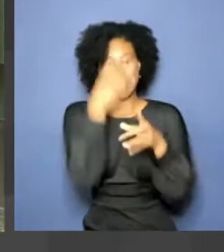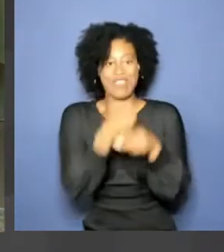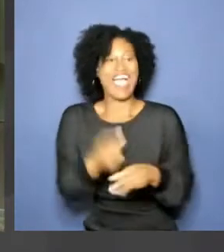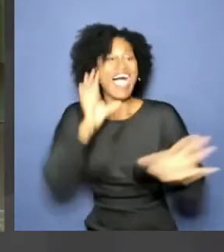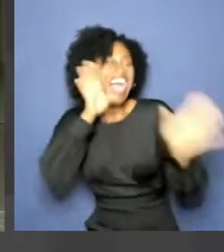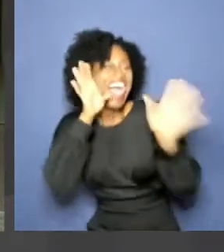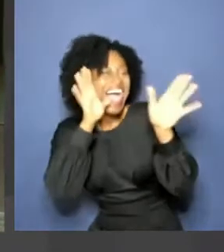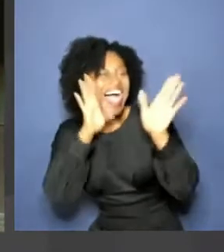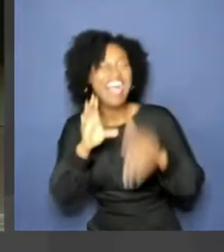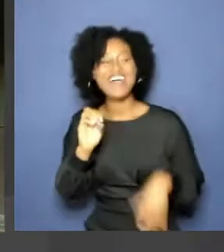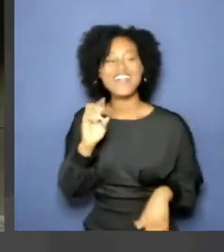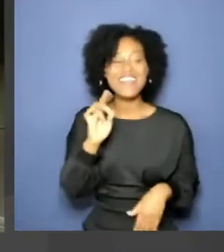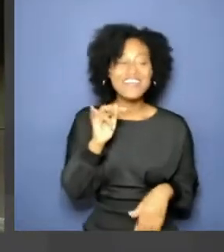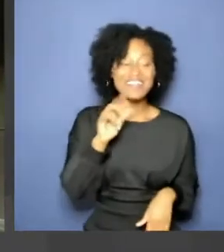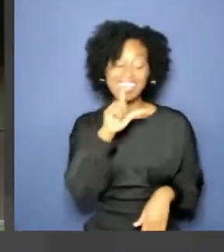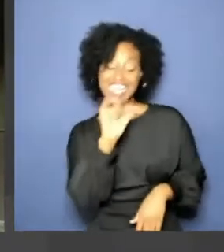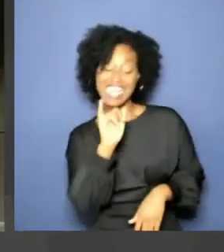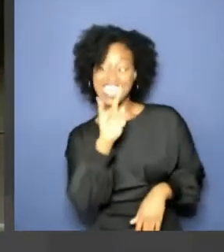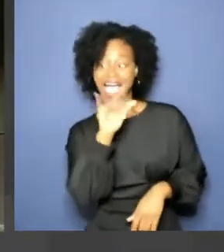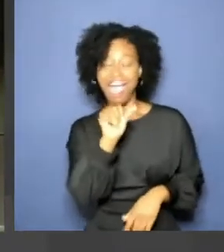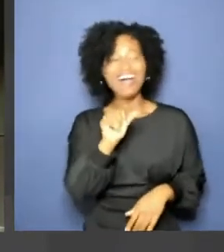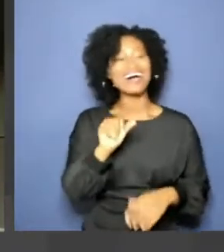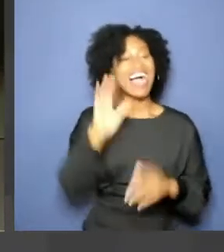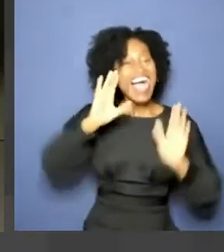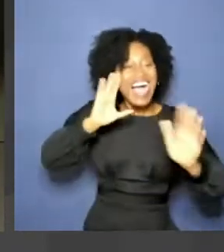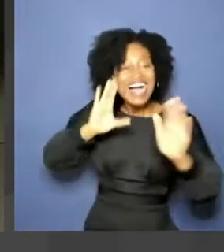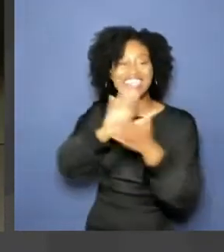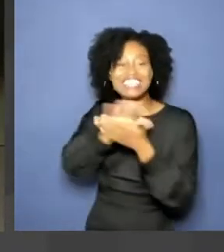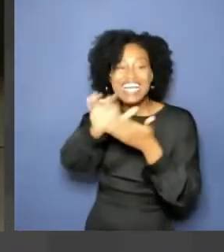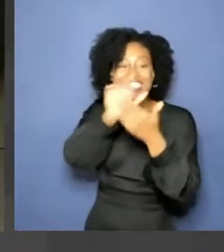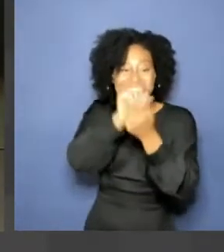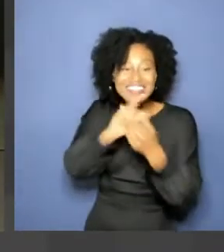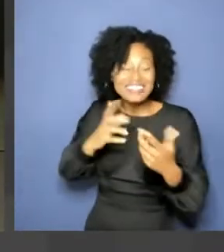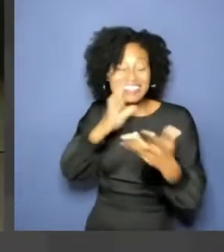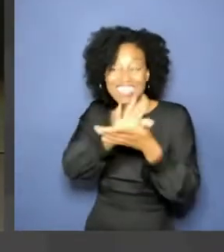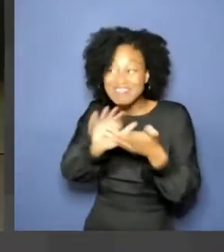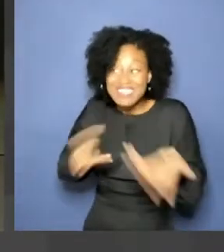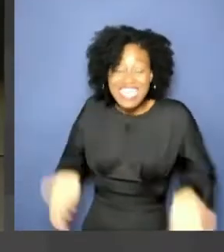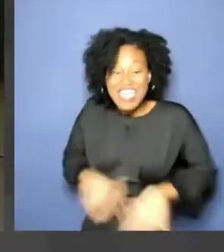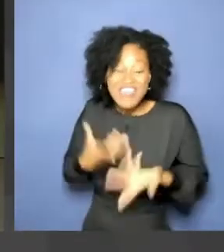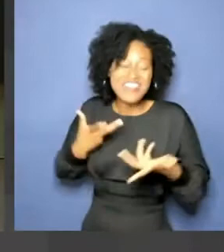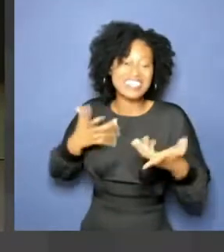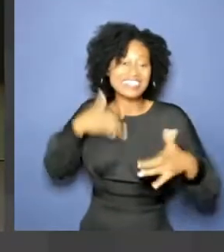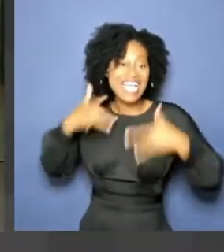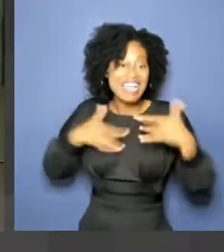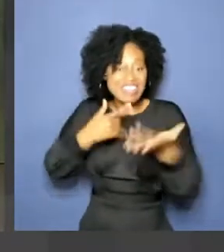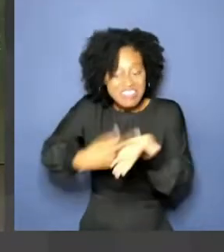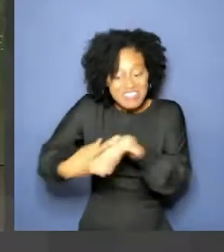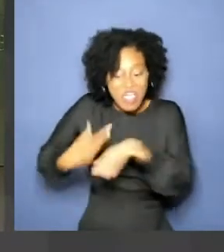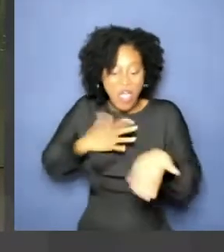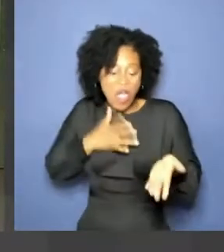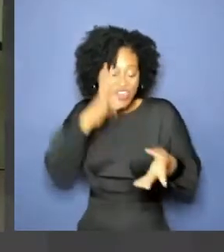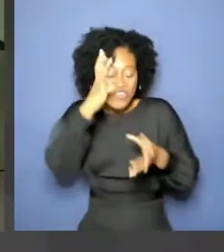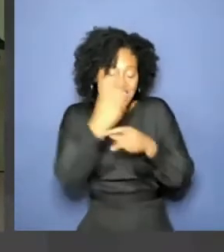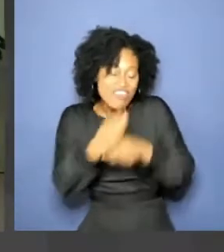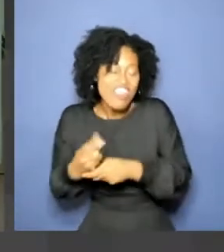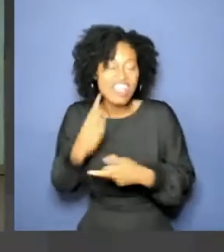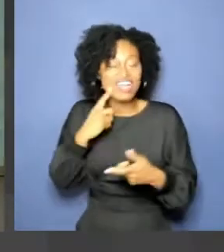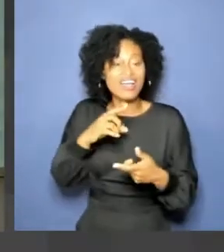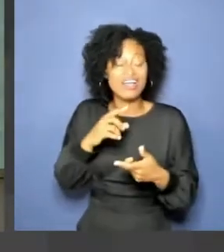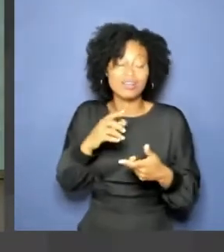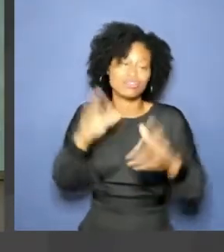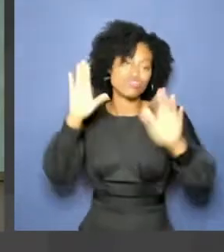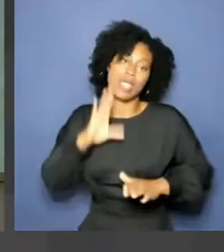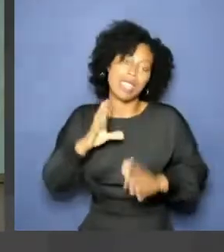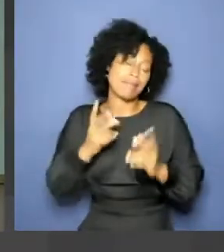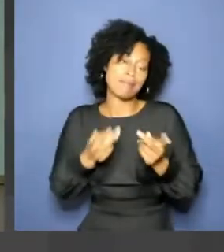Lydia. Hey, Lydia. It's so great to be here. Like, just so exciting to talk about our creators, and what a better place to do it than surrounded by